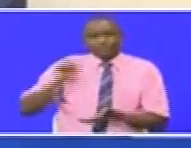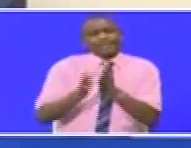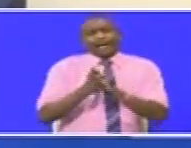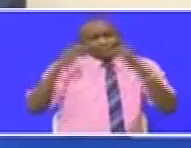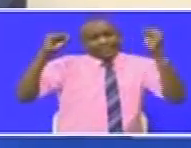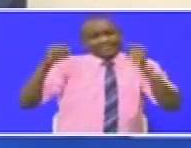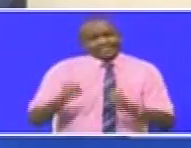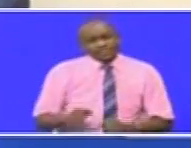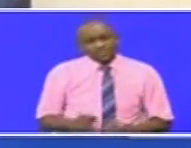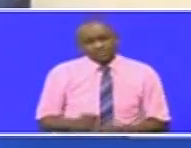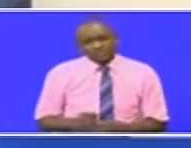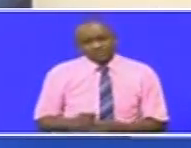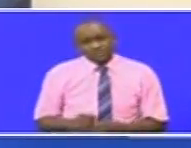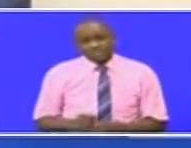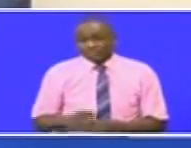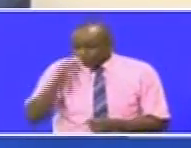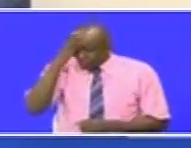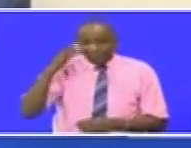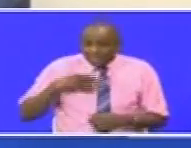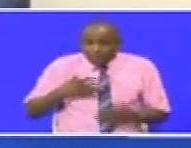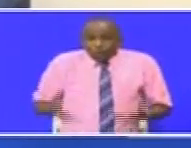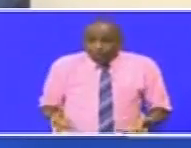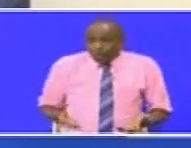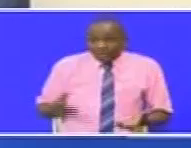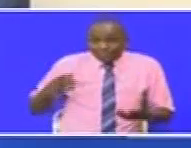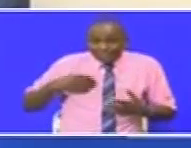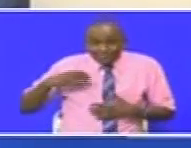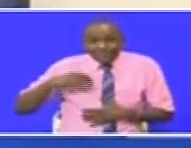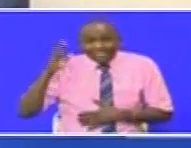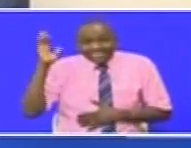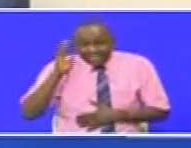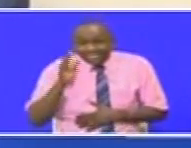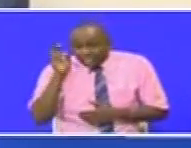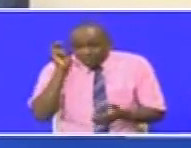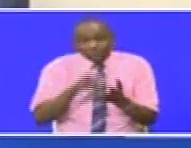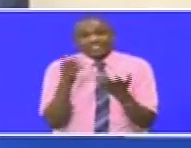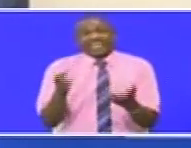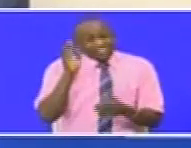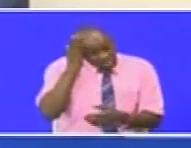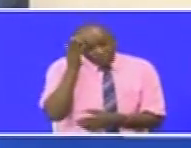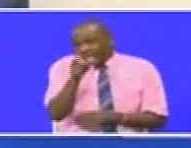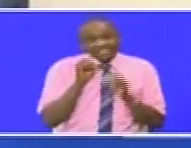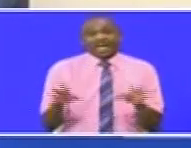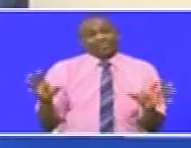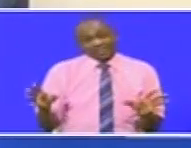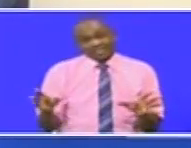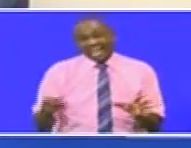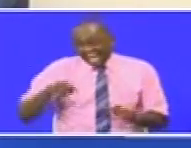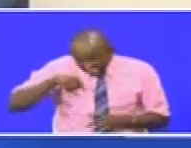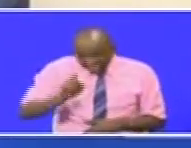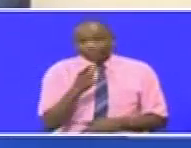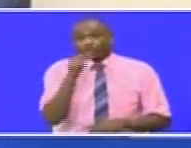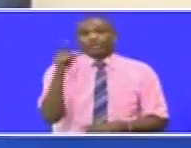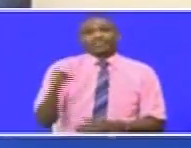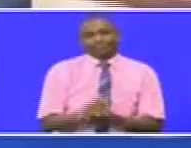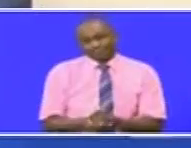wife of the next president. And you know, people, they had not noticed or realized her. So she,